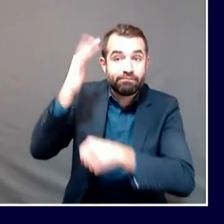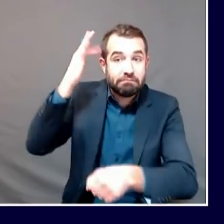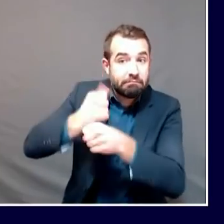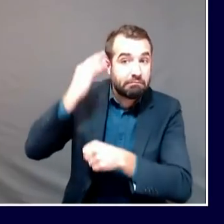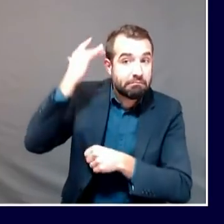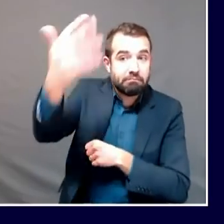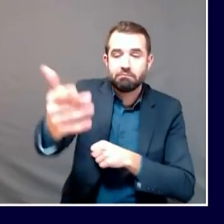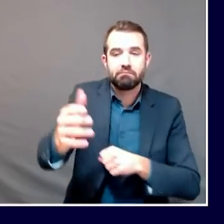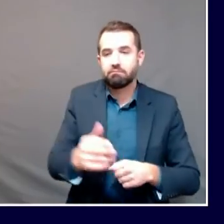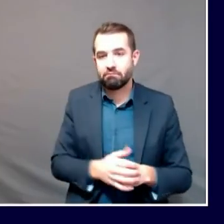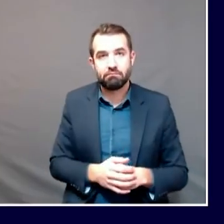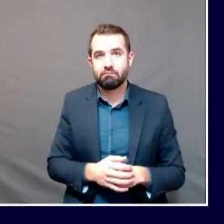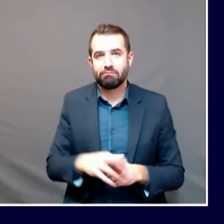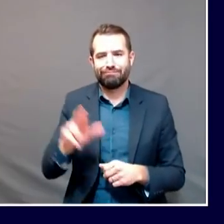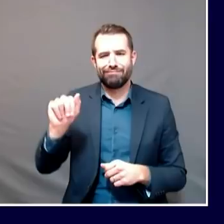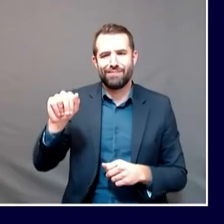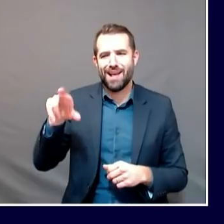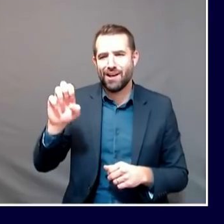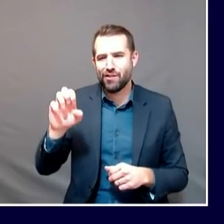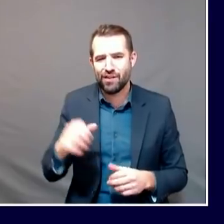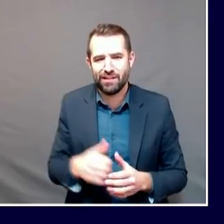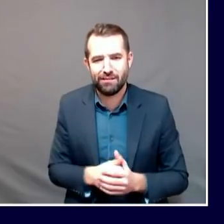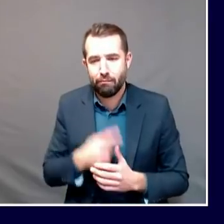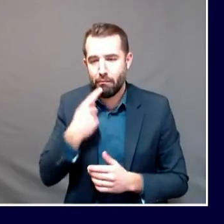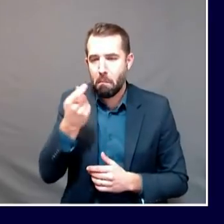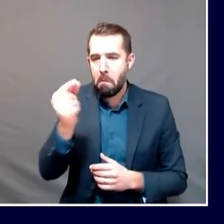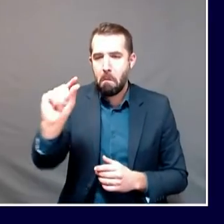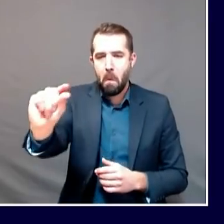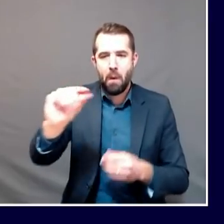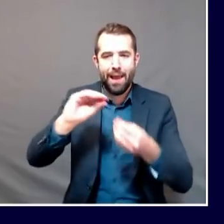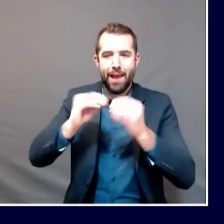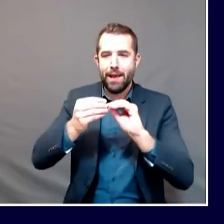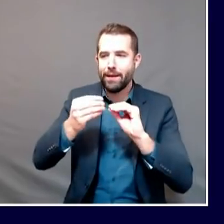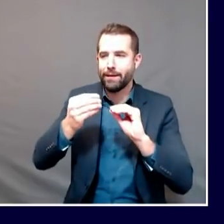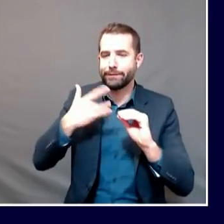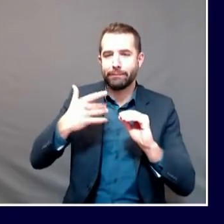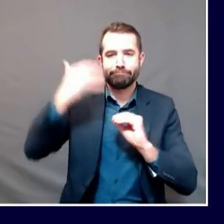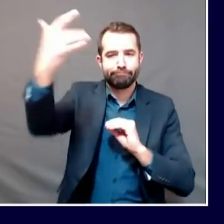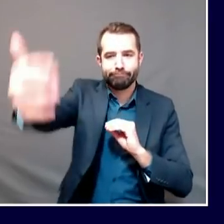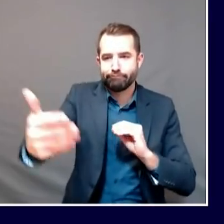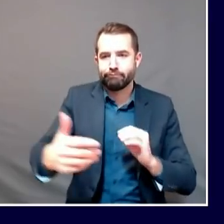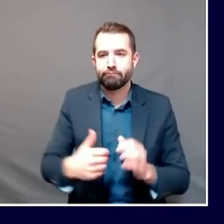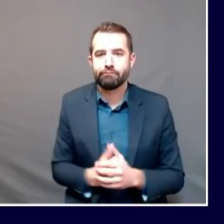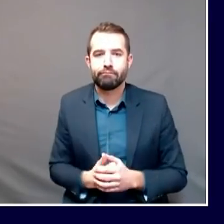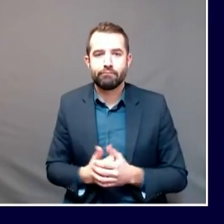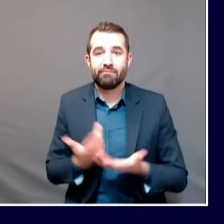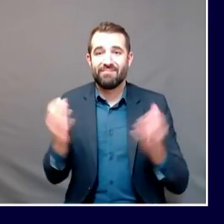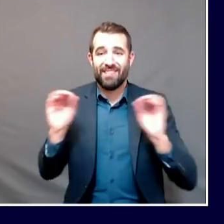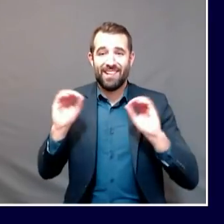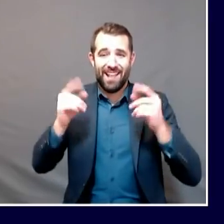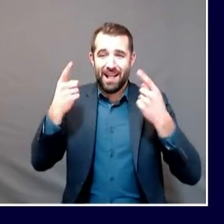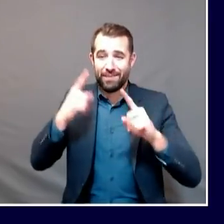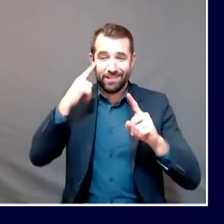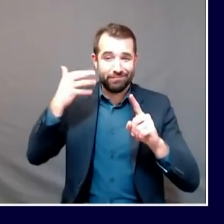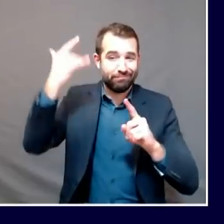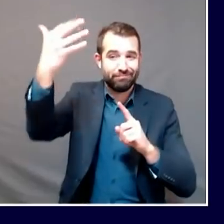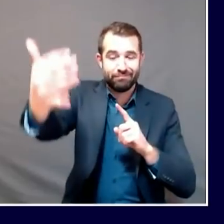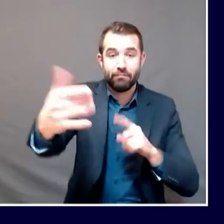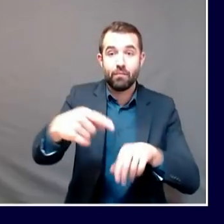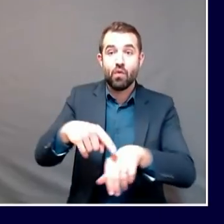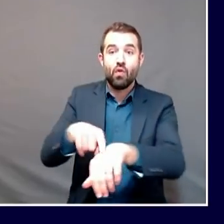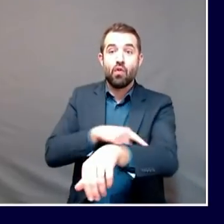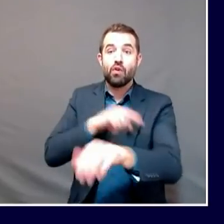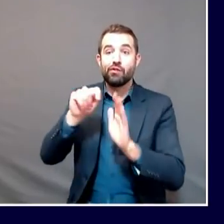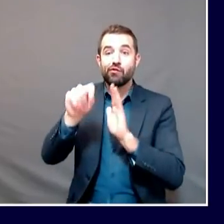weeks after a first or second dose, not in the years and years after that dose. But the other thing that we all have to